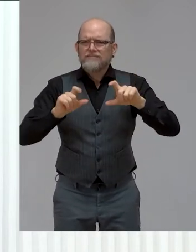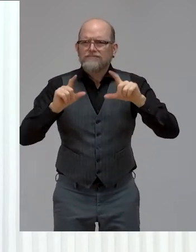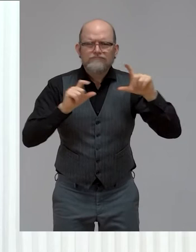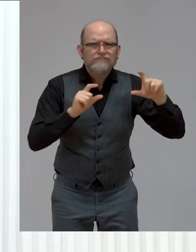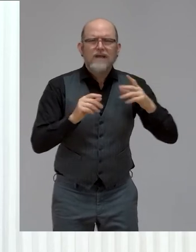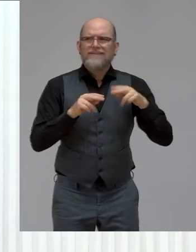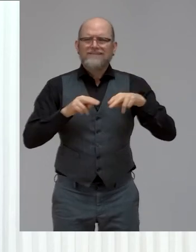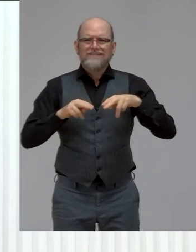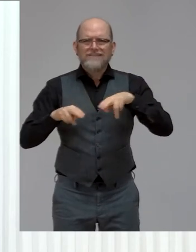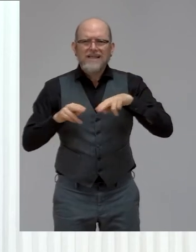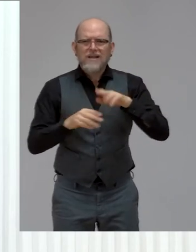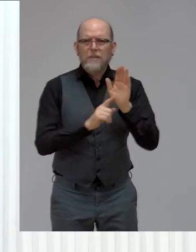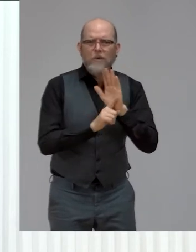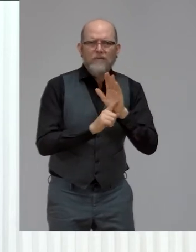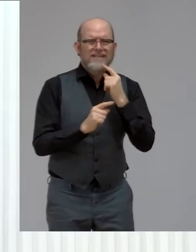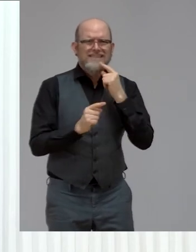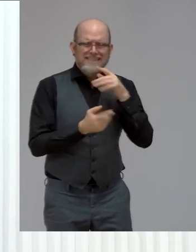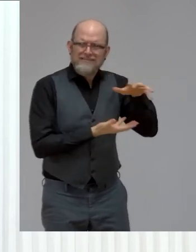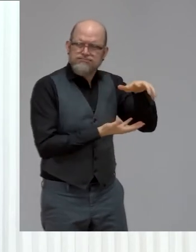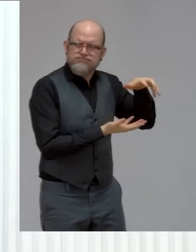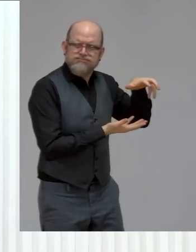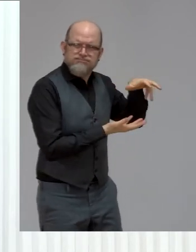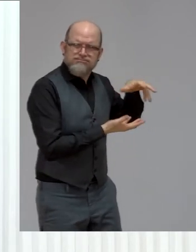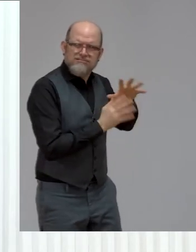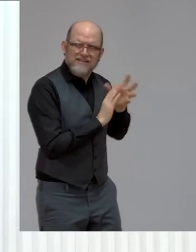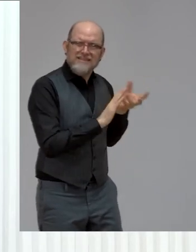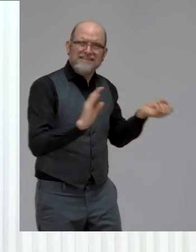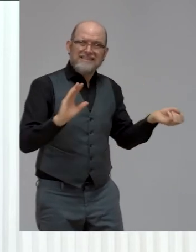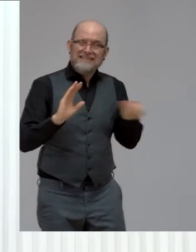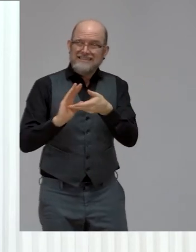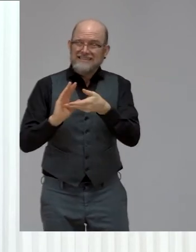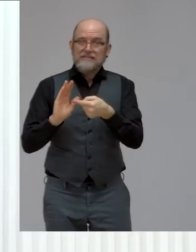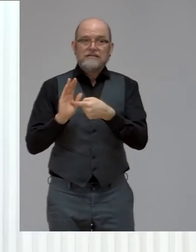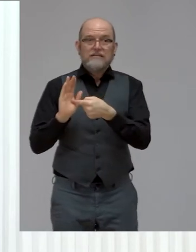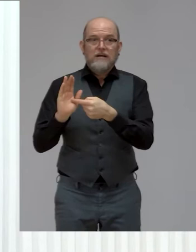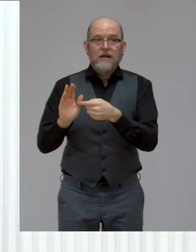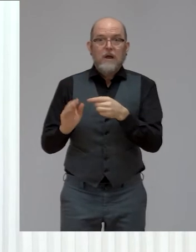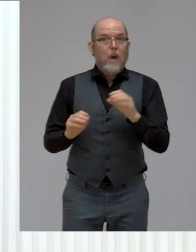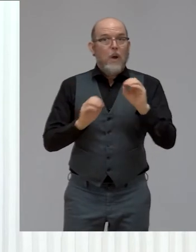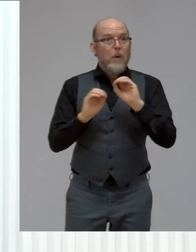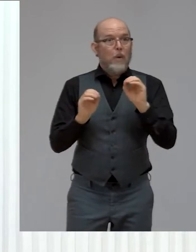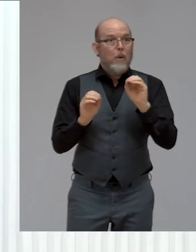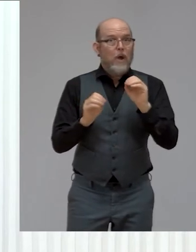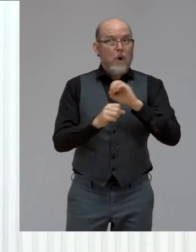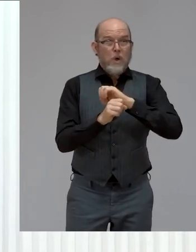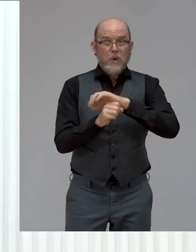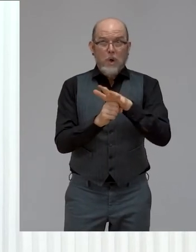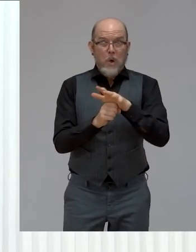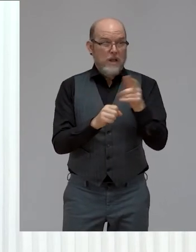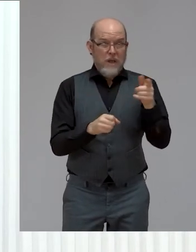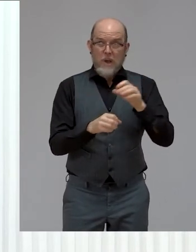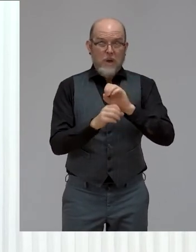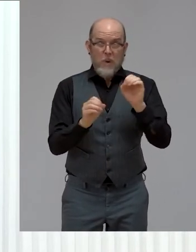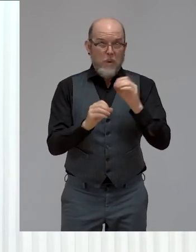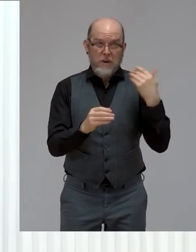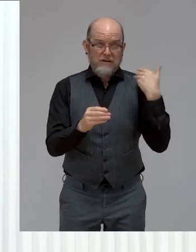far. Had it not been for the virus, I doubt, we should have seen such a rapid adoption of